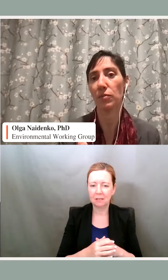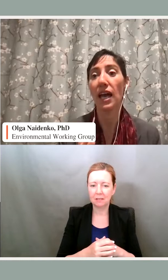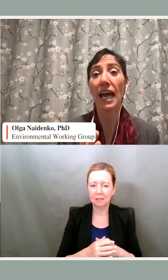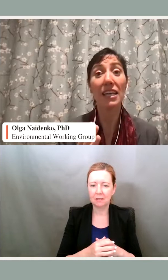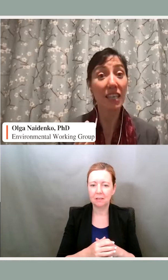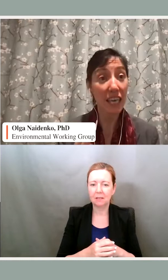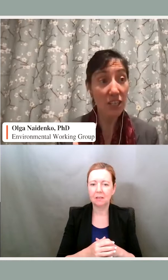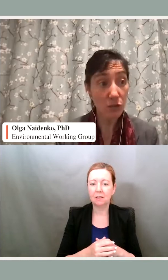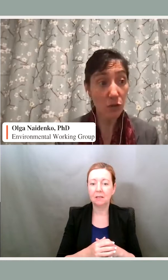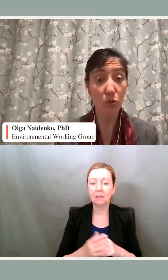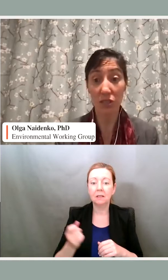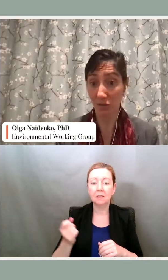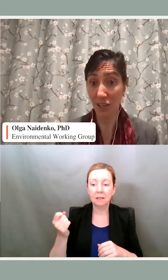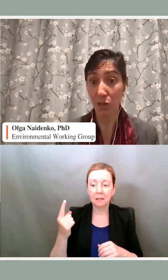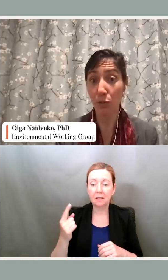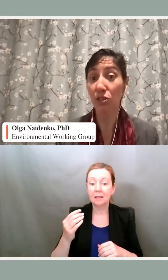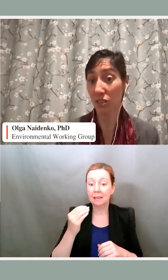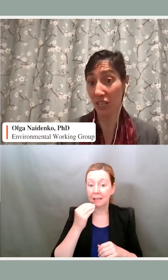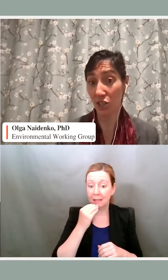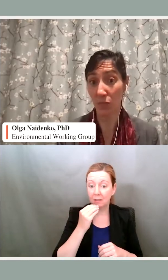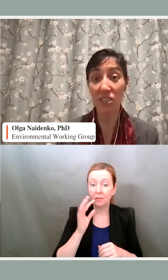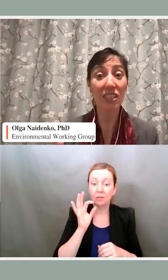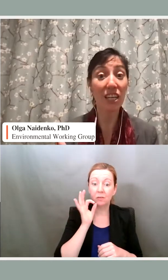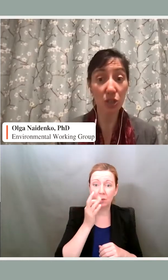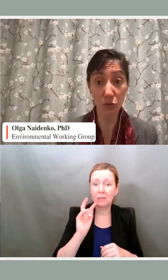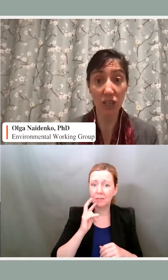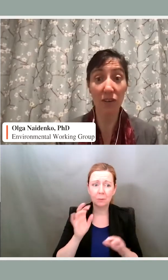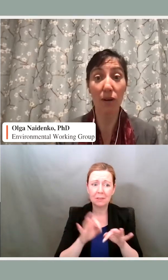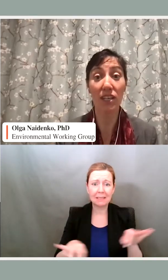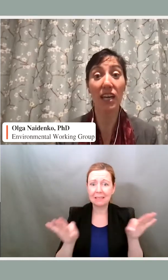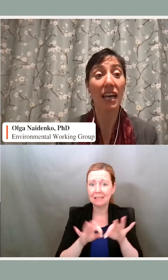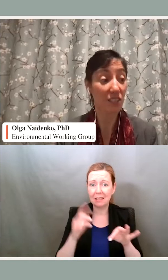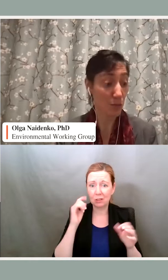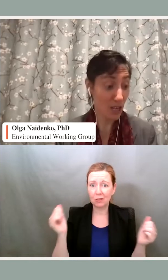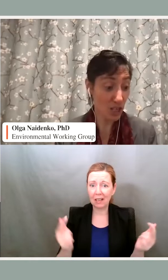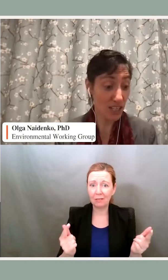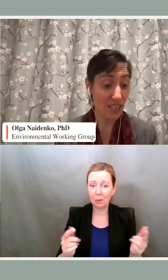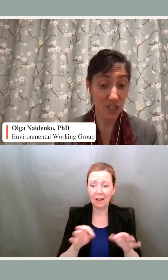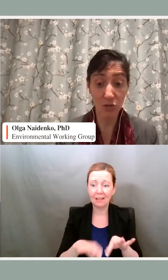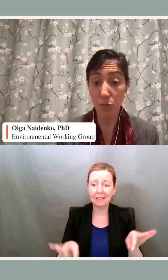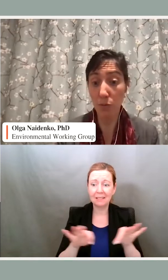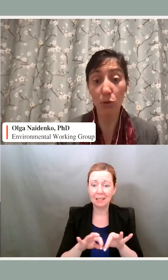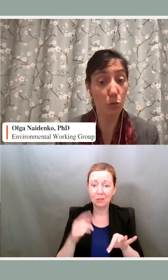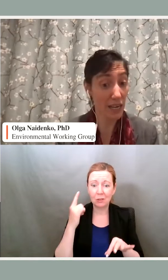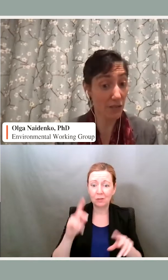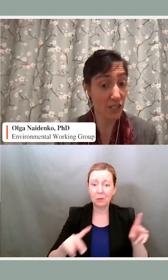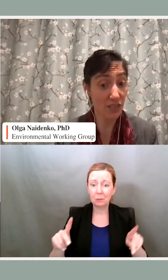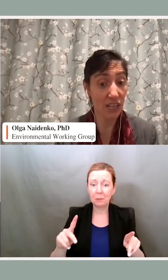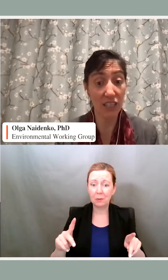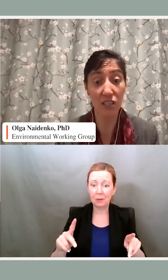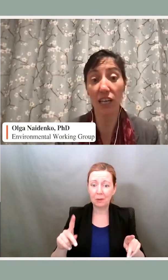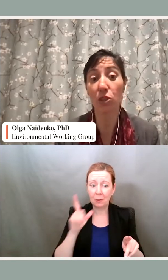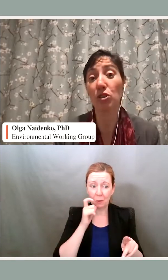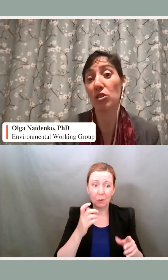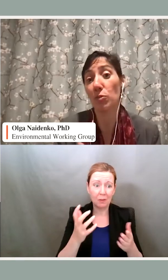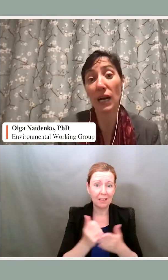realism. Is eating fruits and vegetables is essential. It's essential for everybody. It's especially essential for people who may have received a